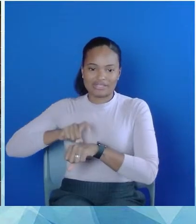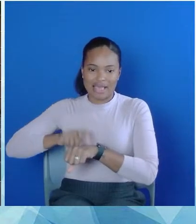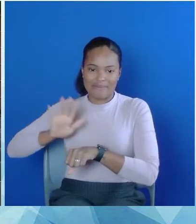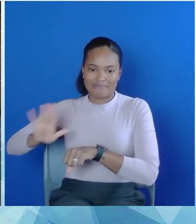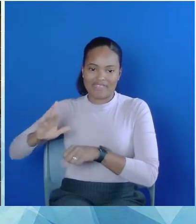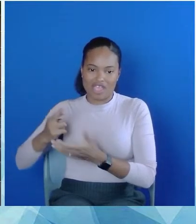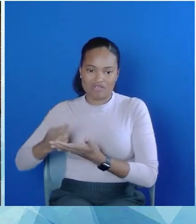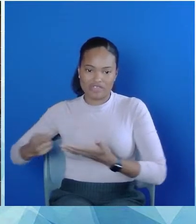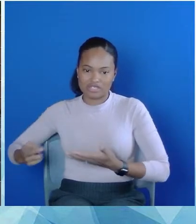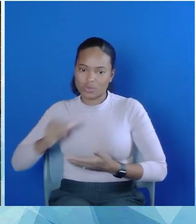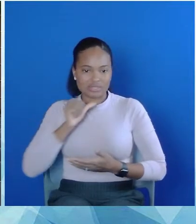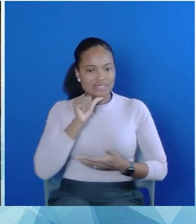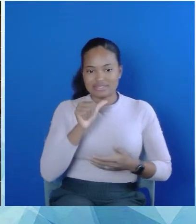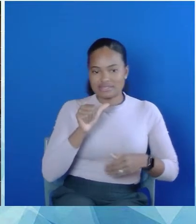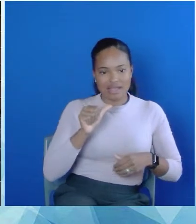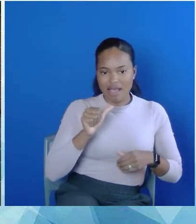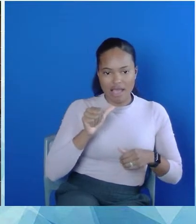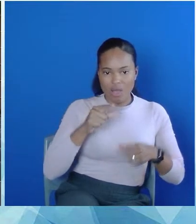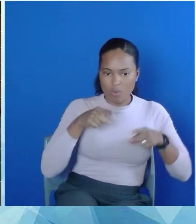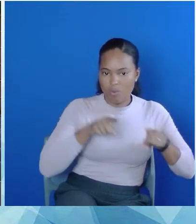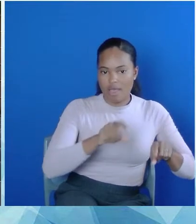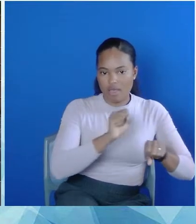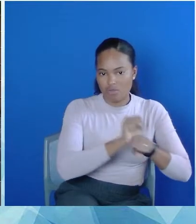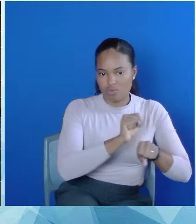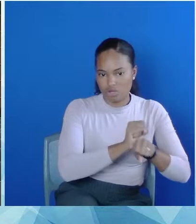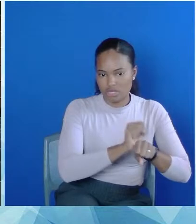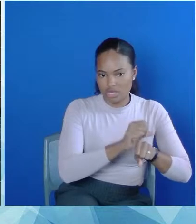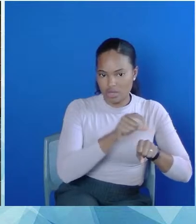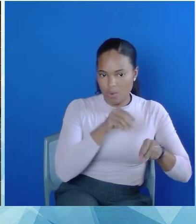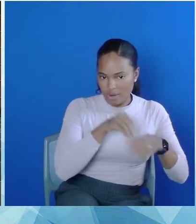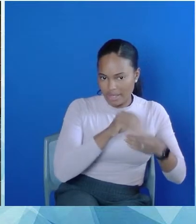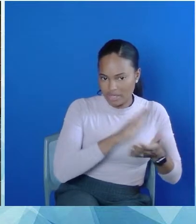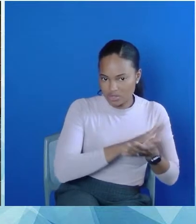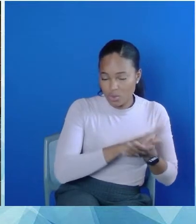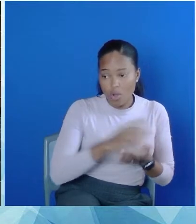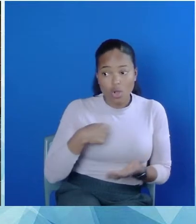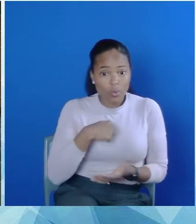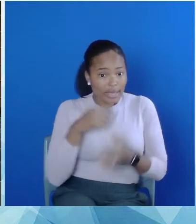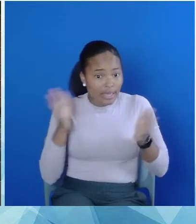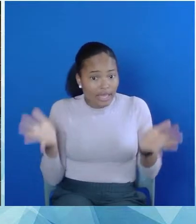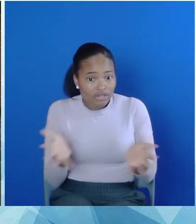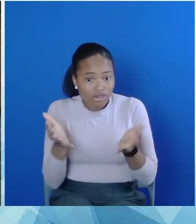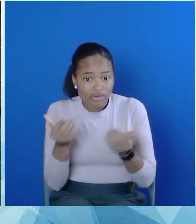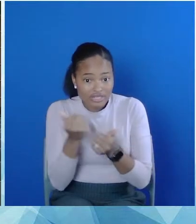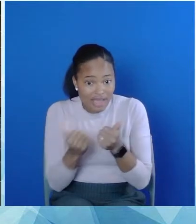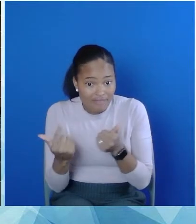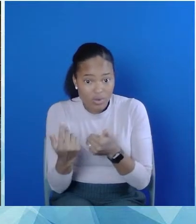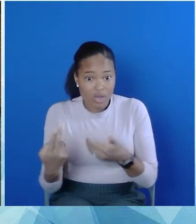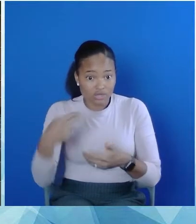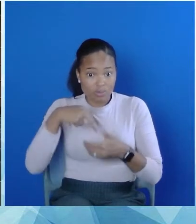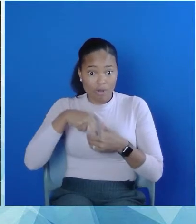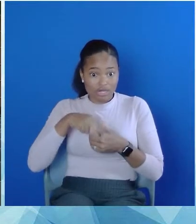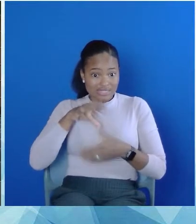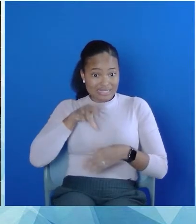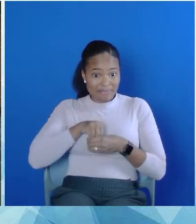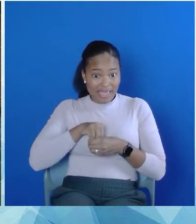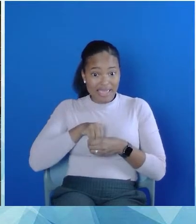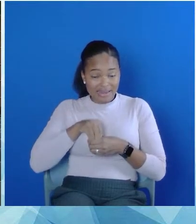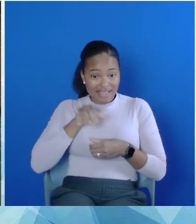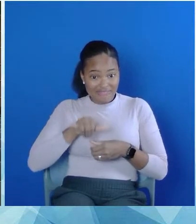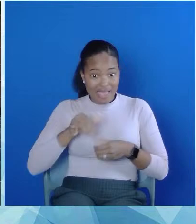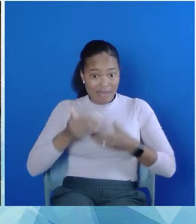So, of course, we encourage everybody to participate in the legislative process. Everybody has a voice.